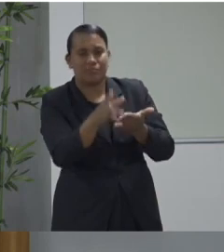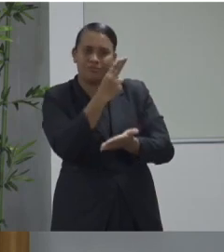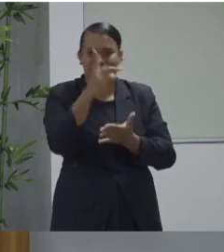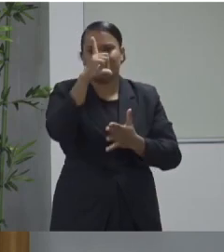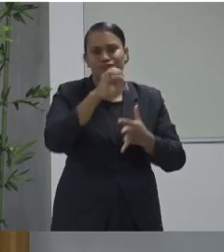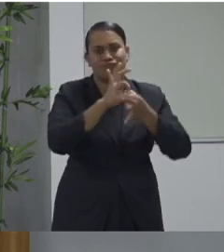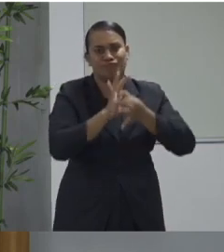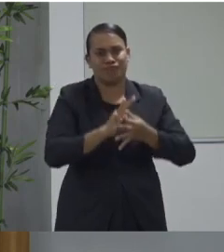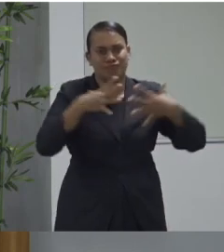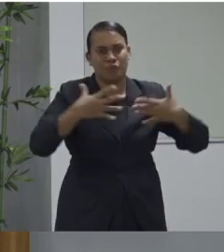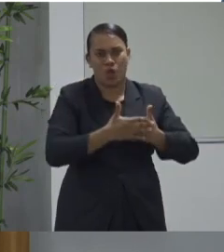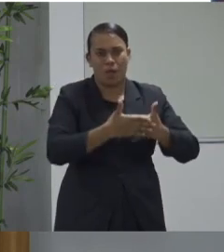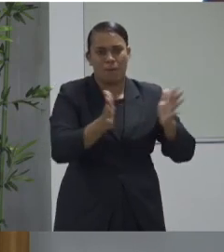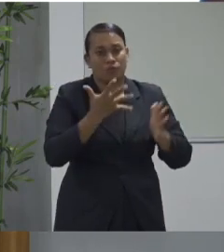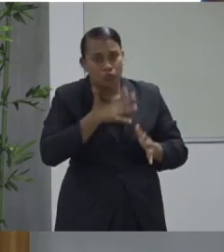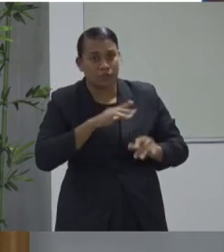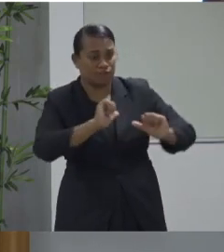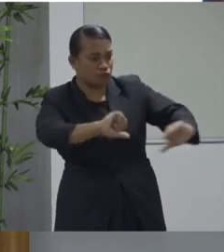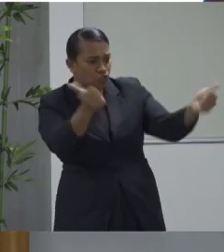We also